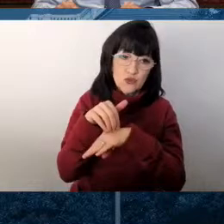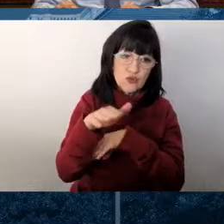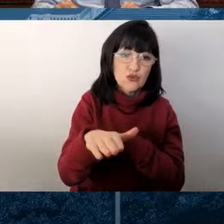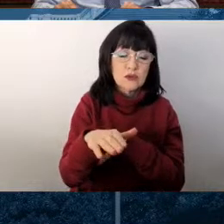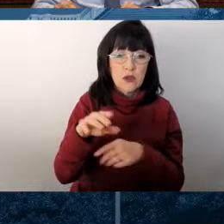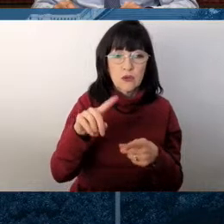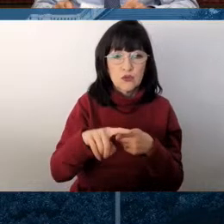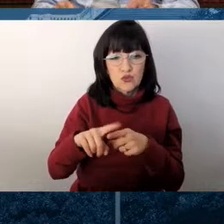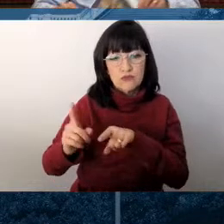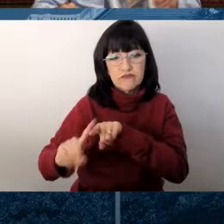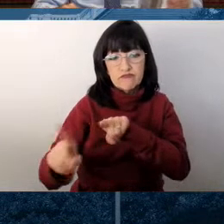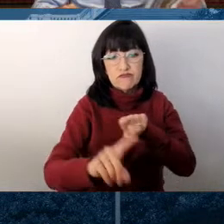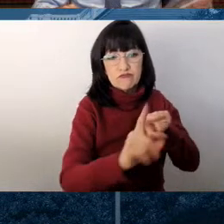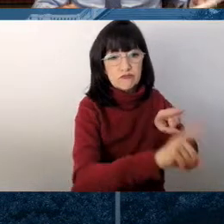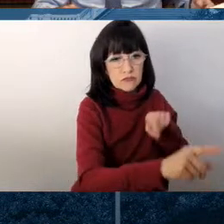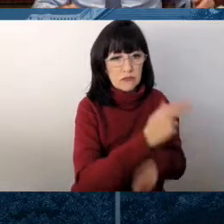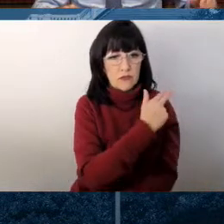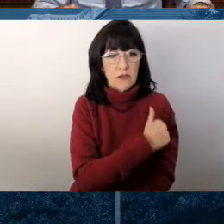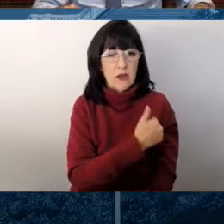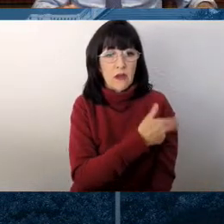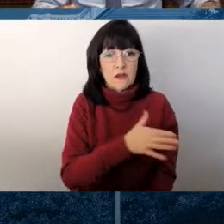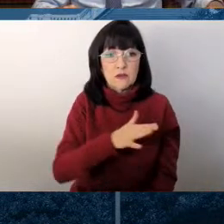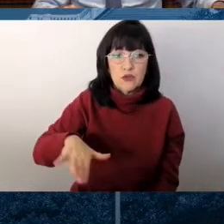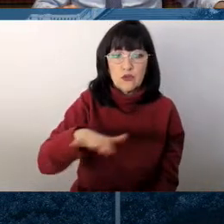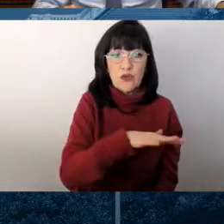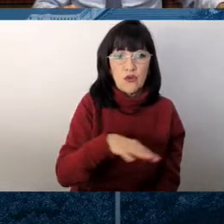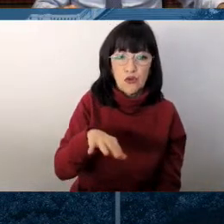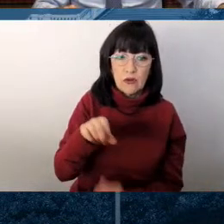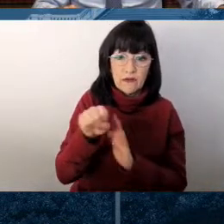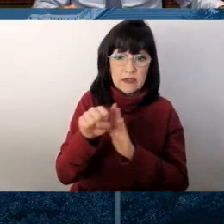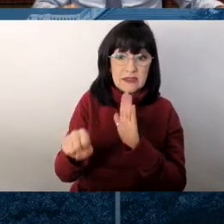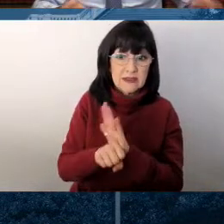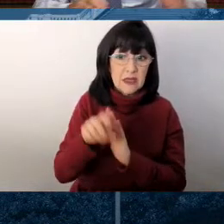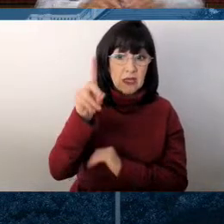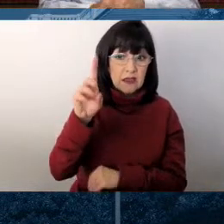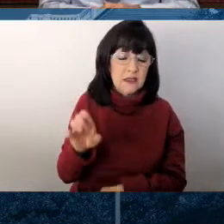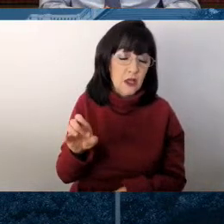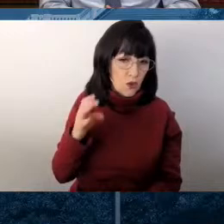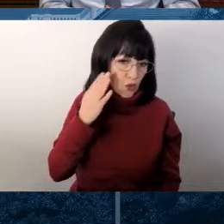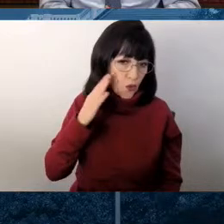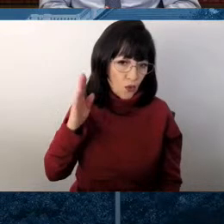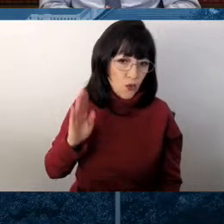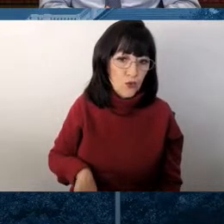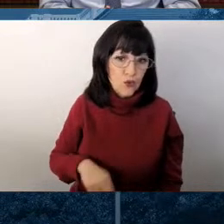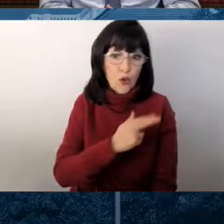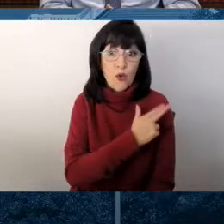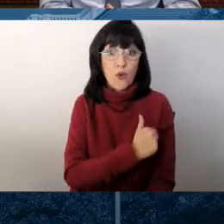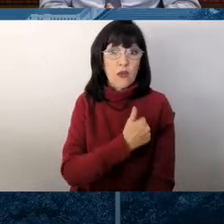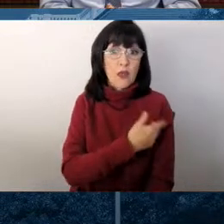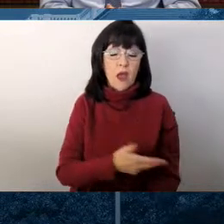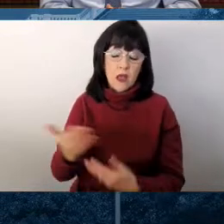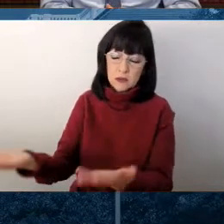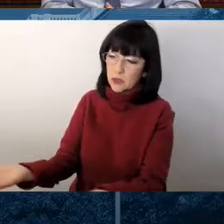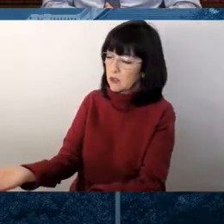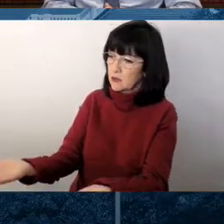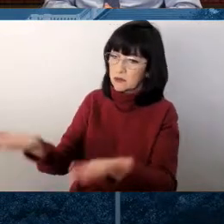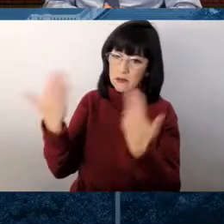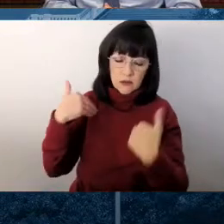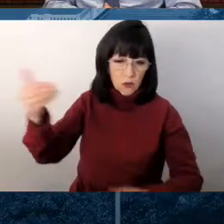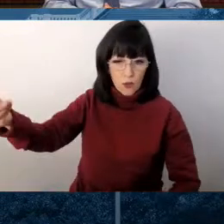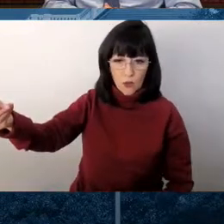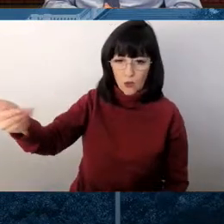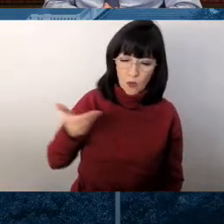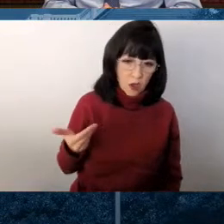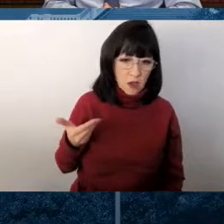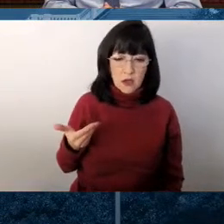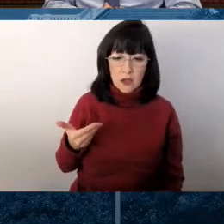hospitals across their state. I know they've been welcomed with arms wide open. We